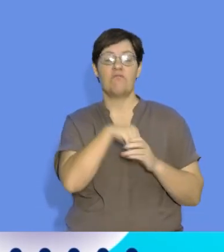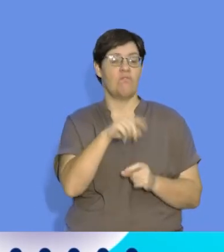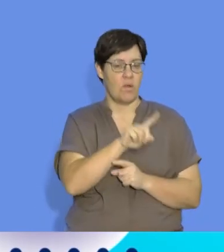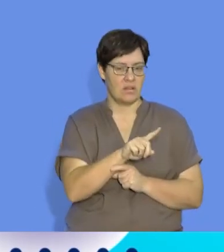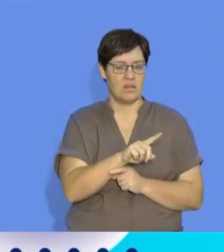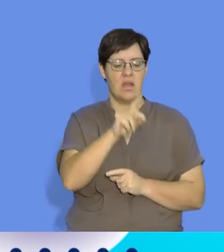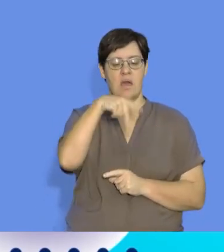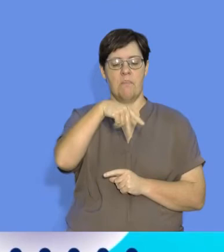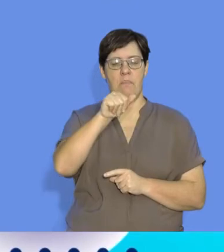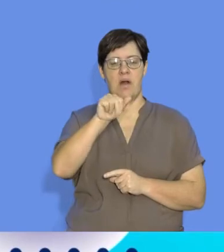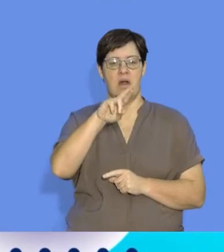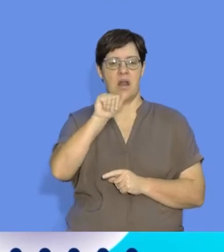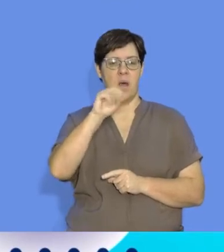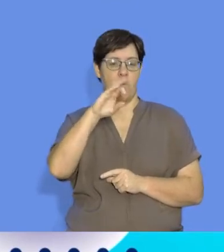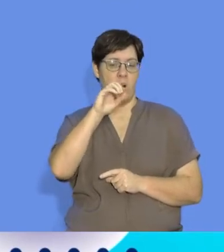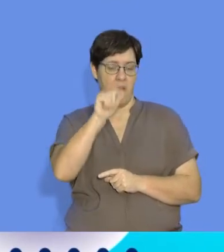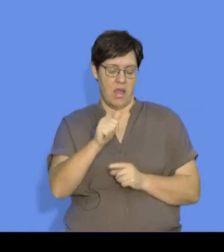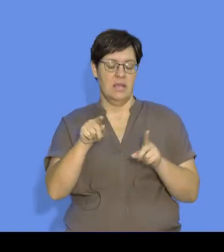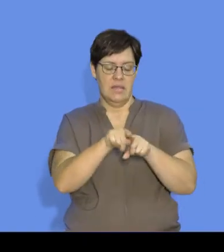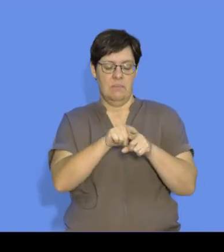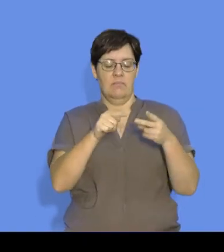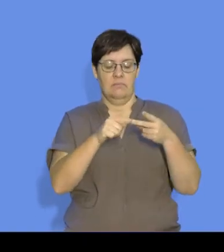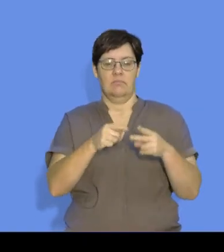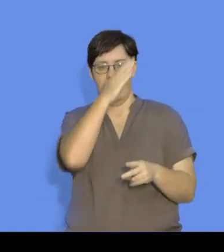a parabola and a straight line.